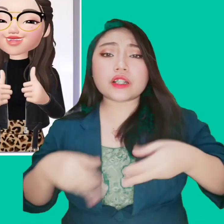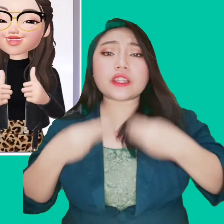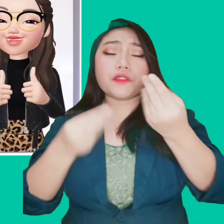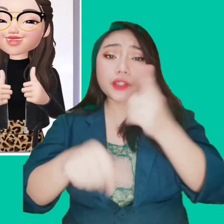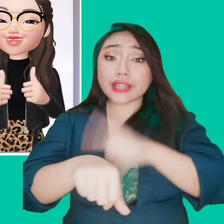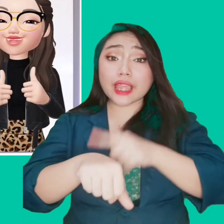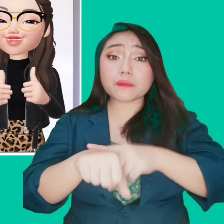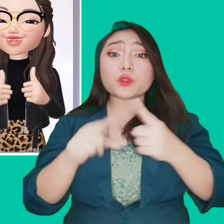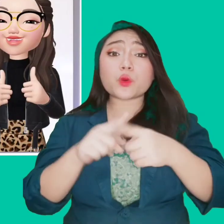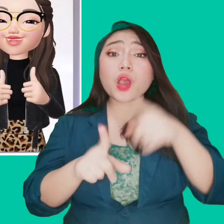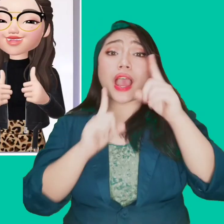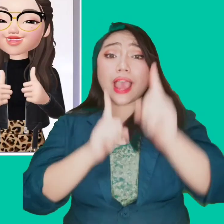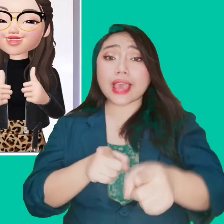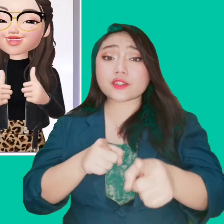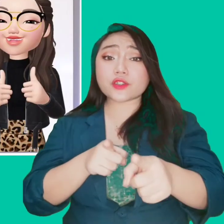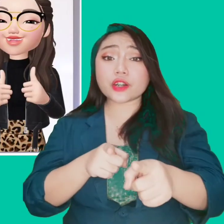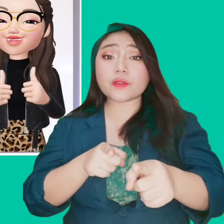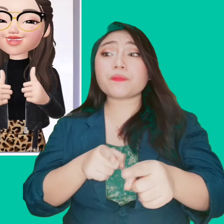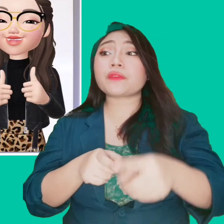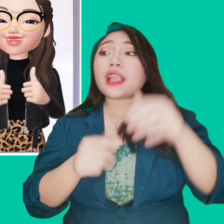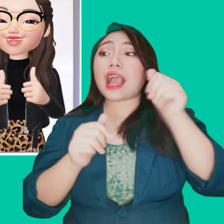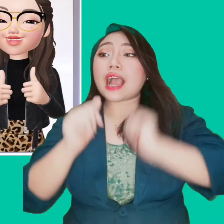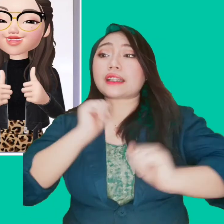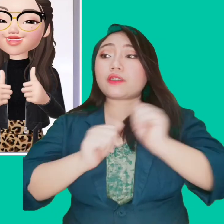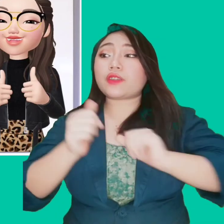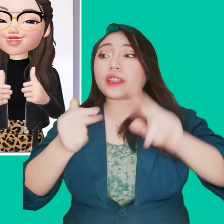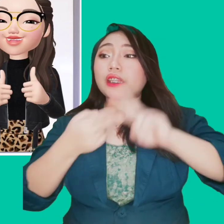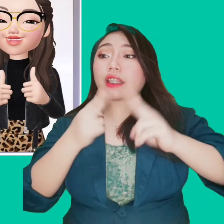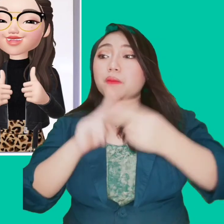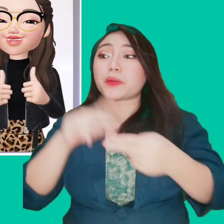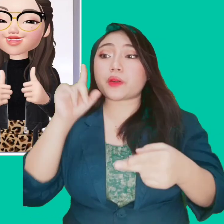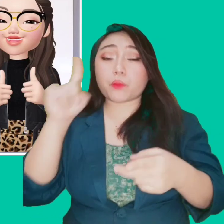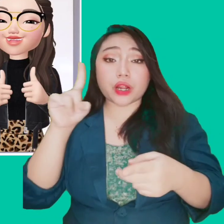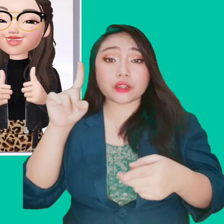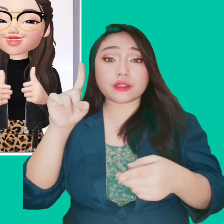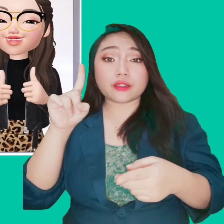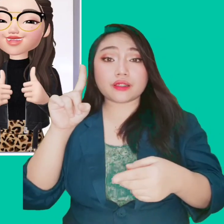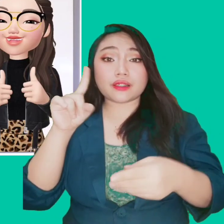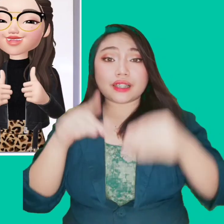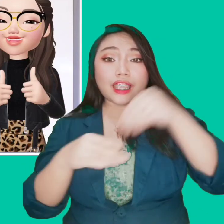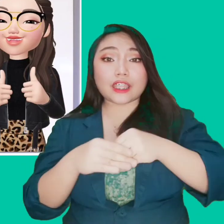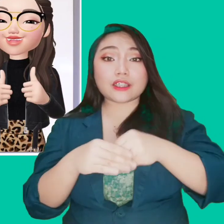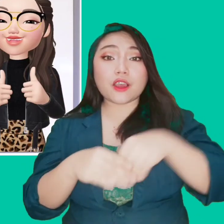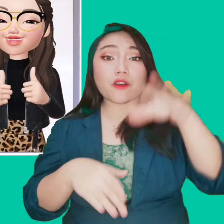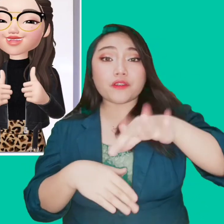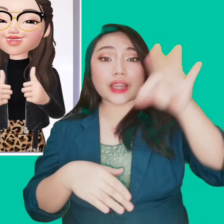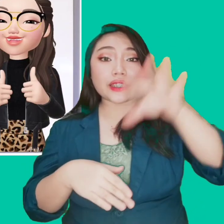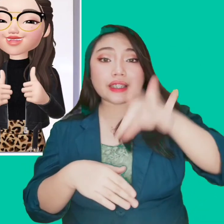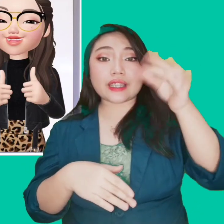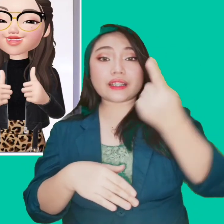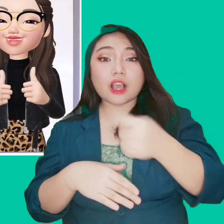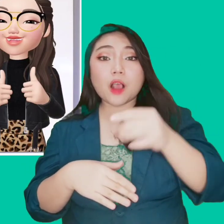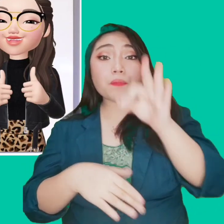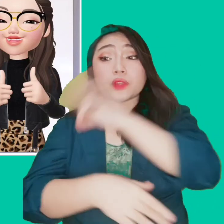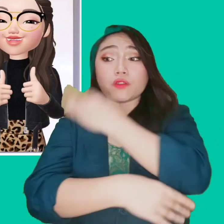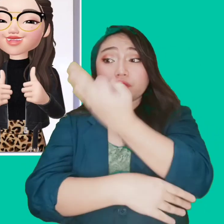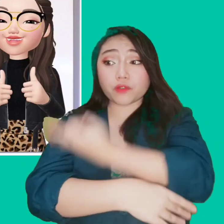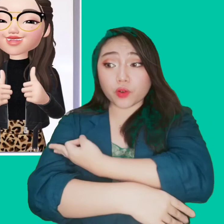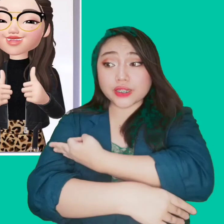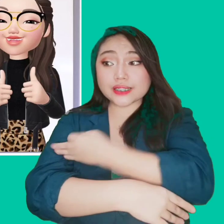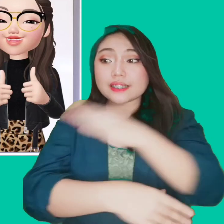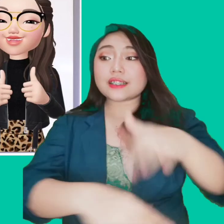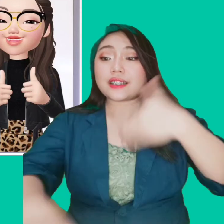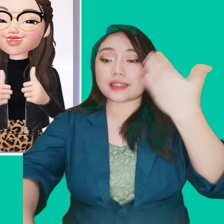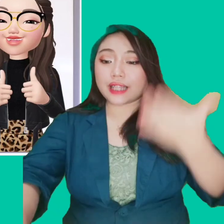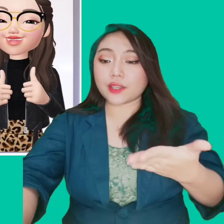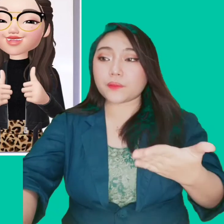easy. Now, I will give you time to answer activity number 1, which is finding the